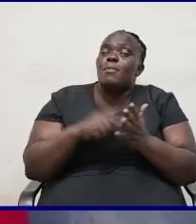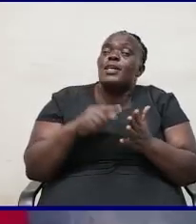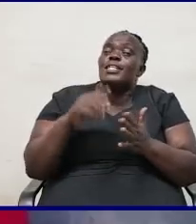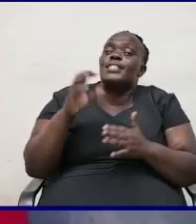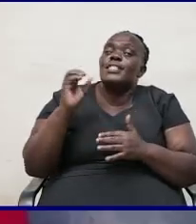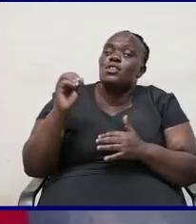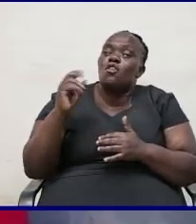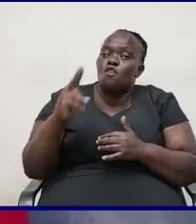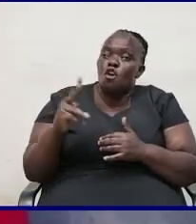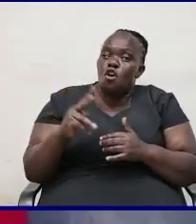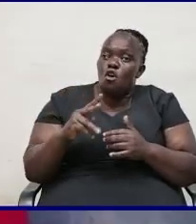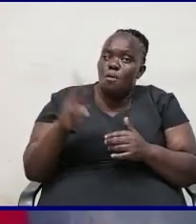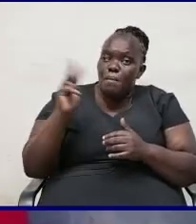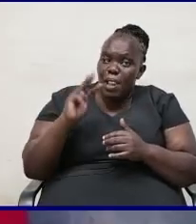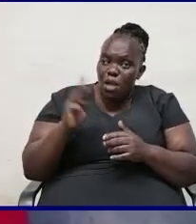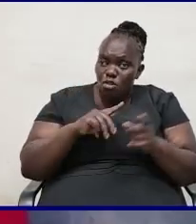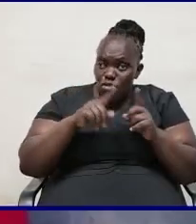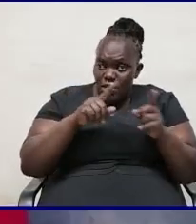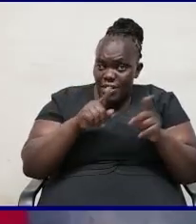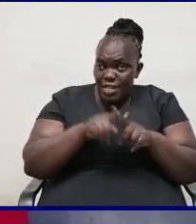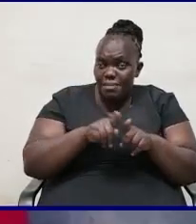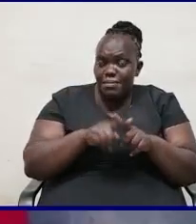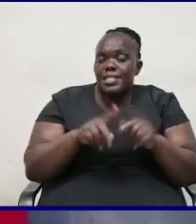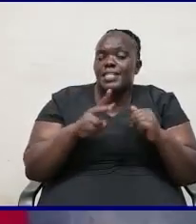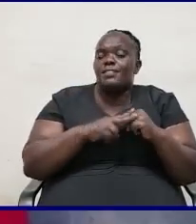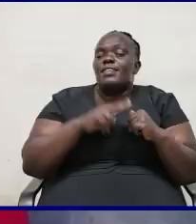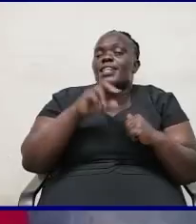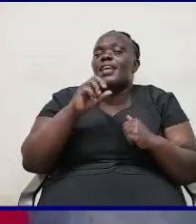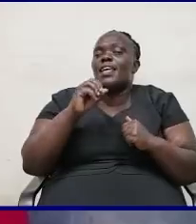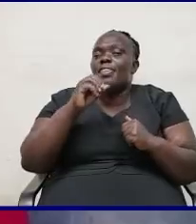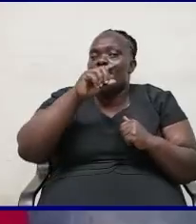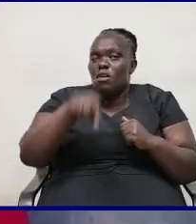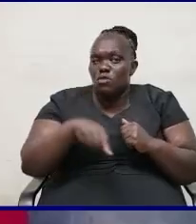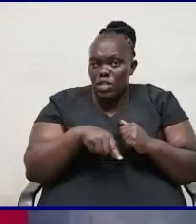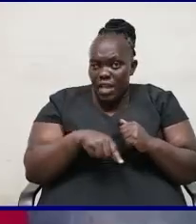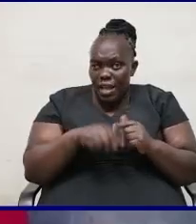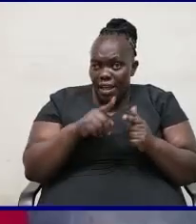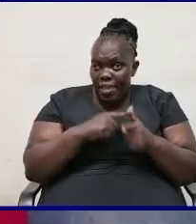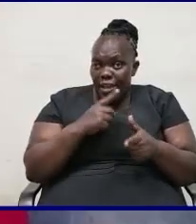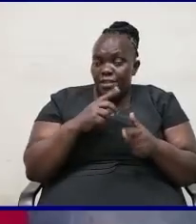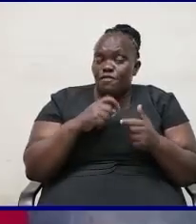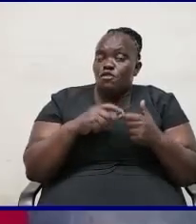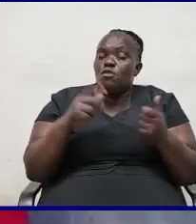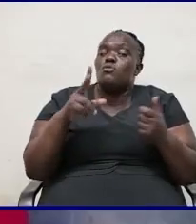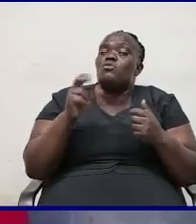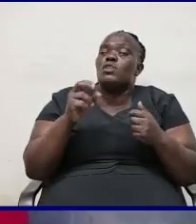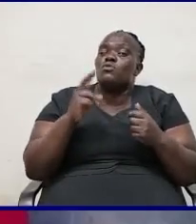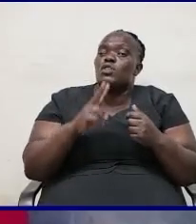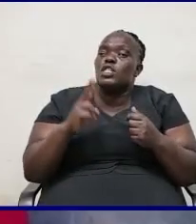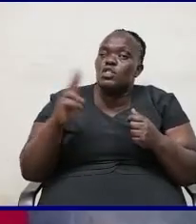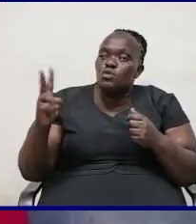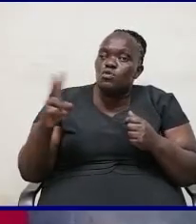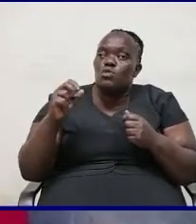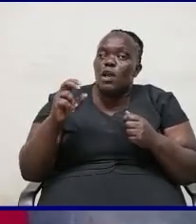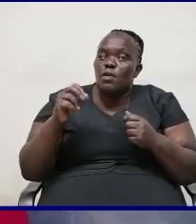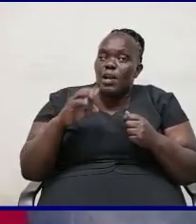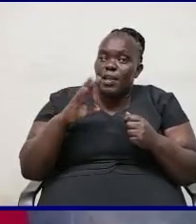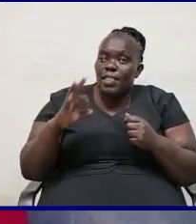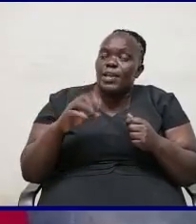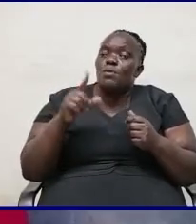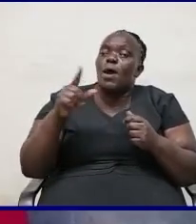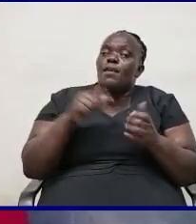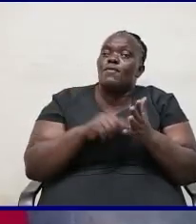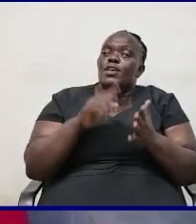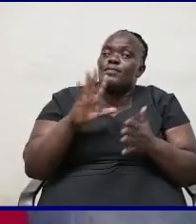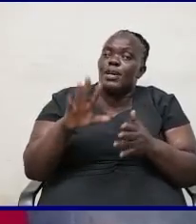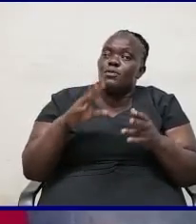2.04 million tourists. It came down to 870,000. And then from 2022, 2023, it came up to